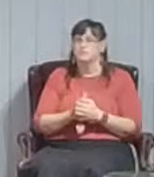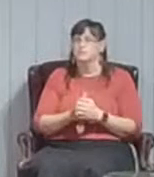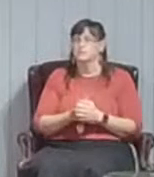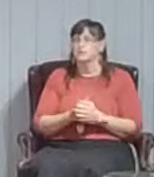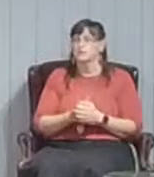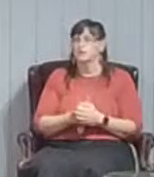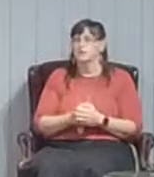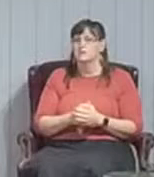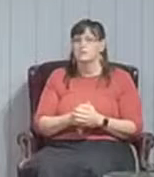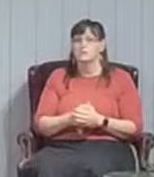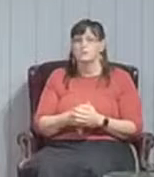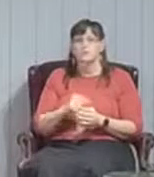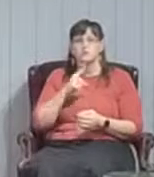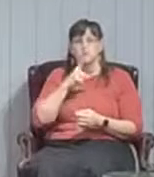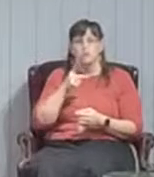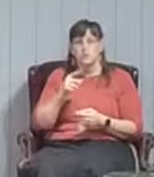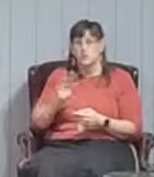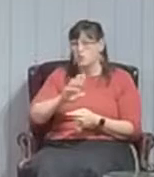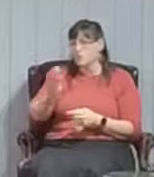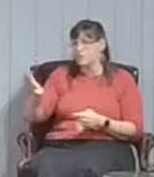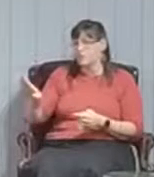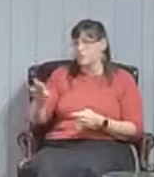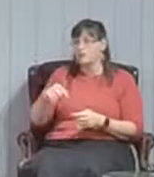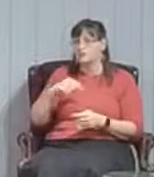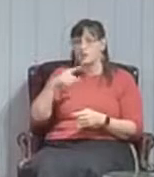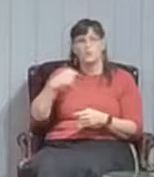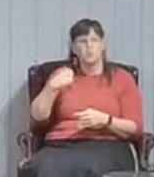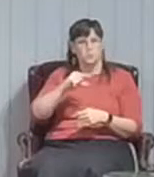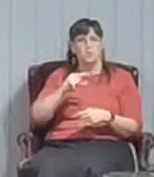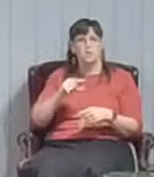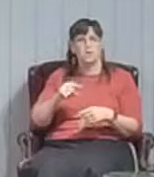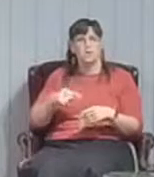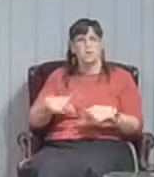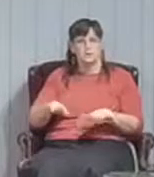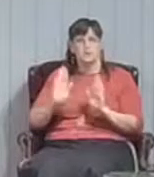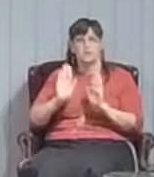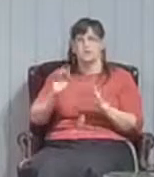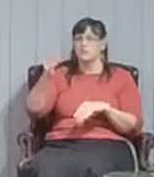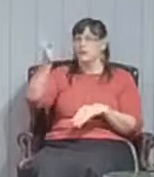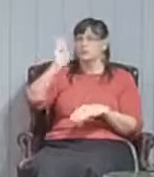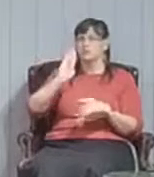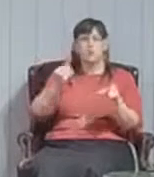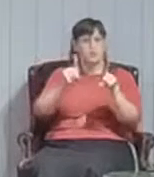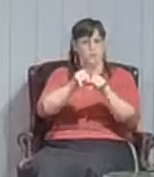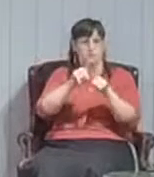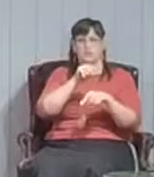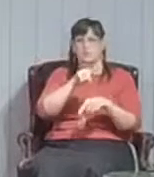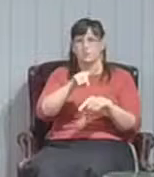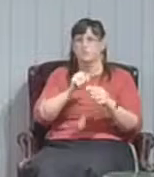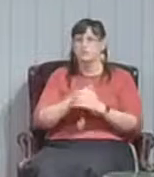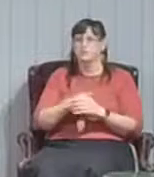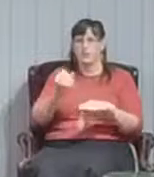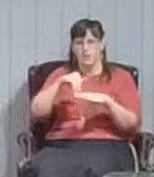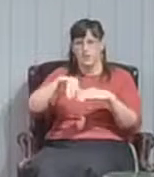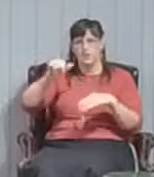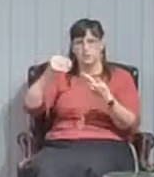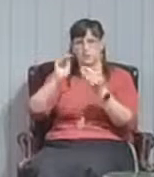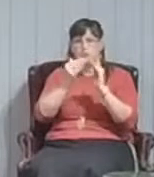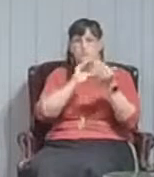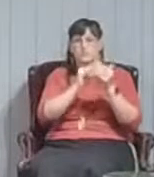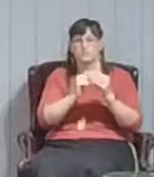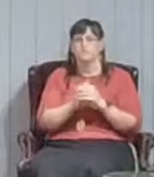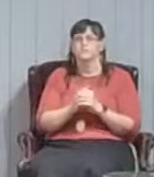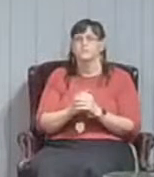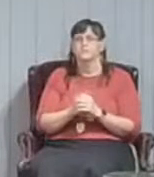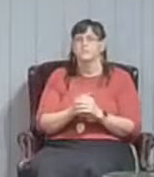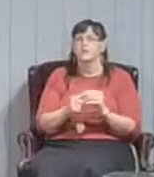So number one, we sacrifice to God. We're not different than you at all. We sacrifice to God in the city of Jerusalem. We sacrifice. Number